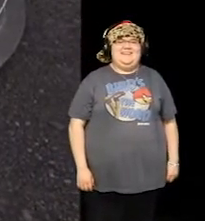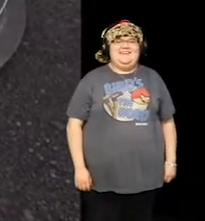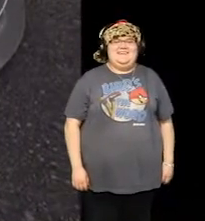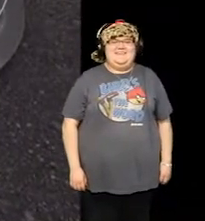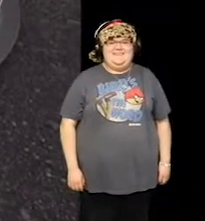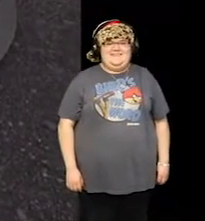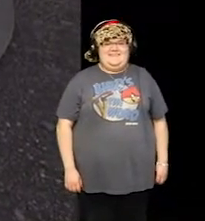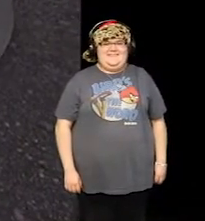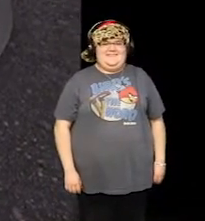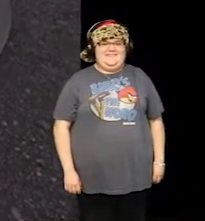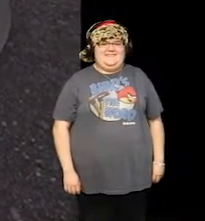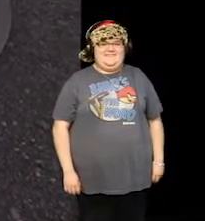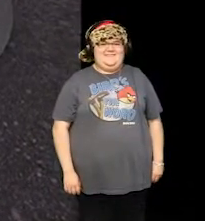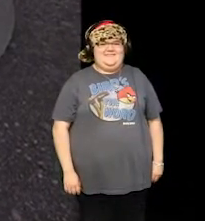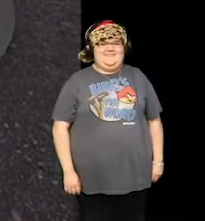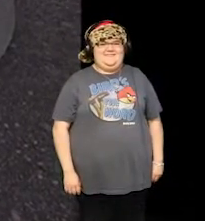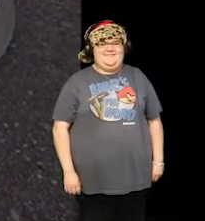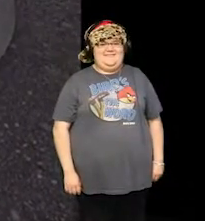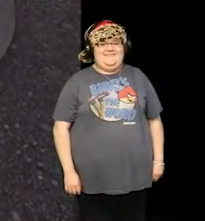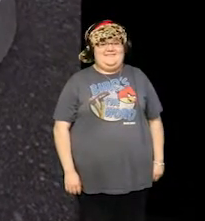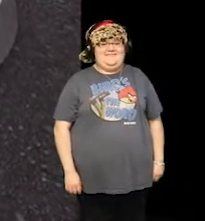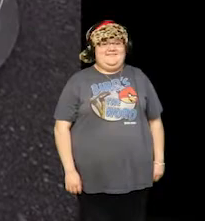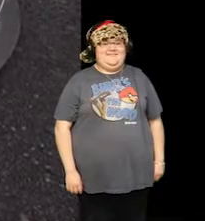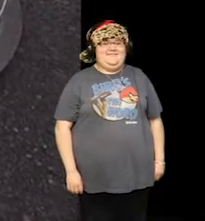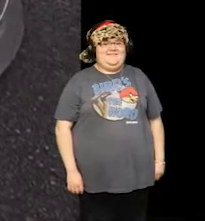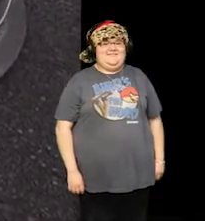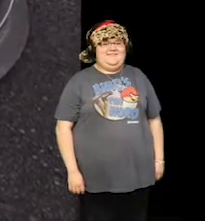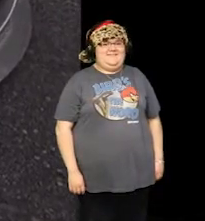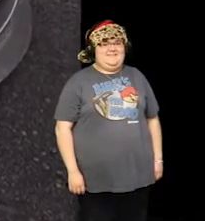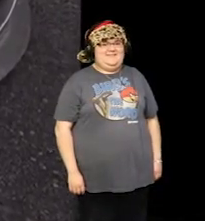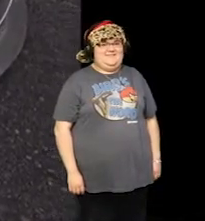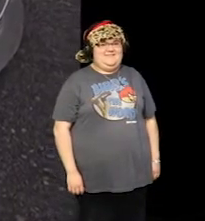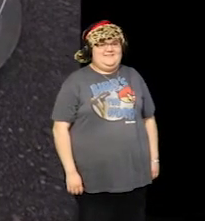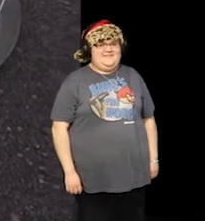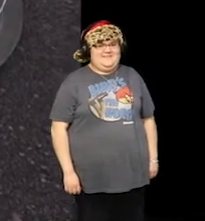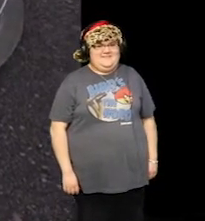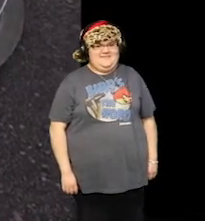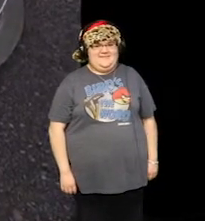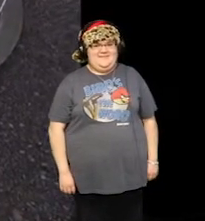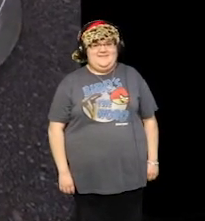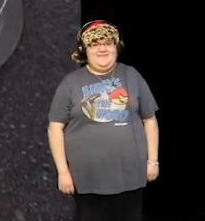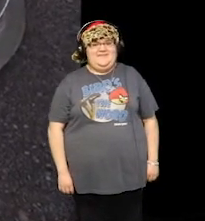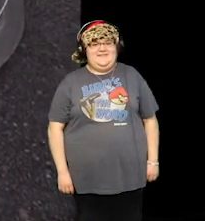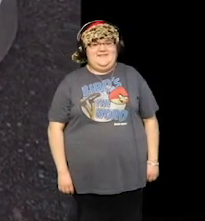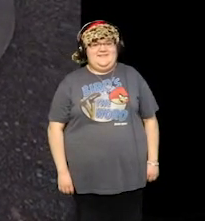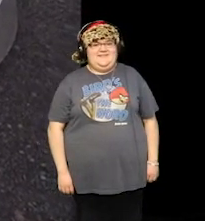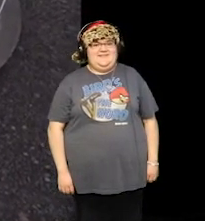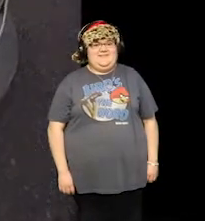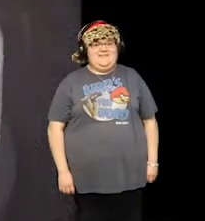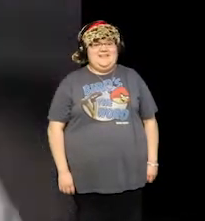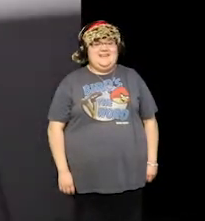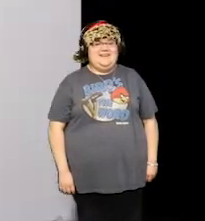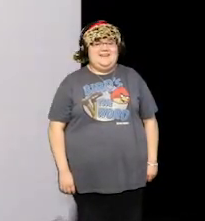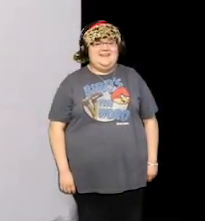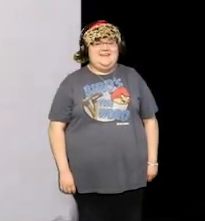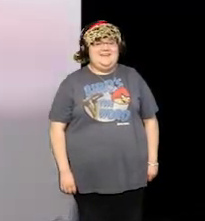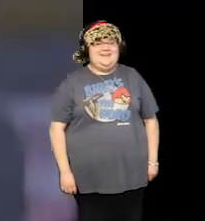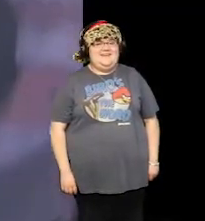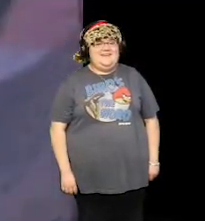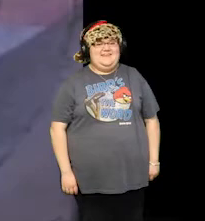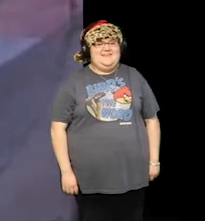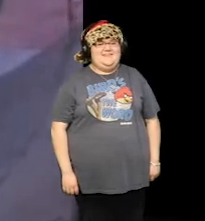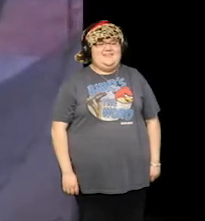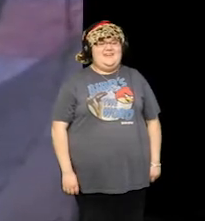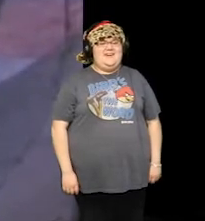is rewarded to the person that wins this challenge. And this car drifts like crazy. Really?